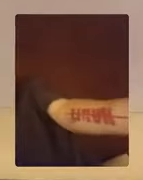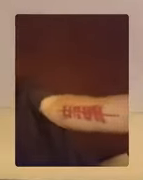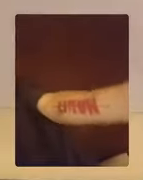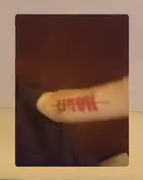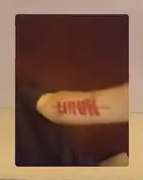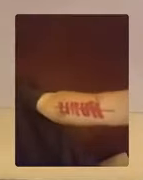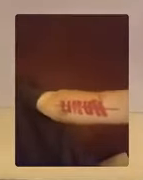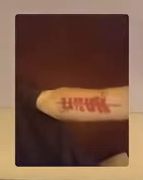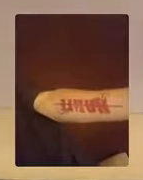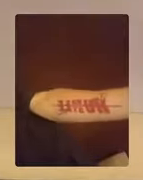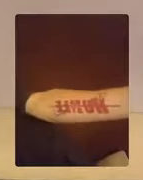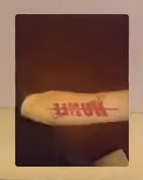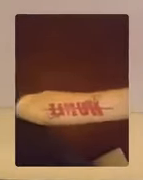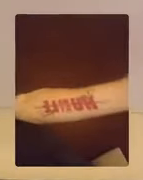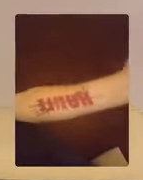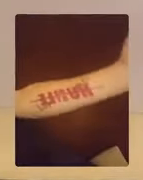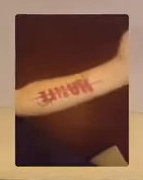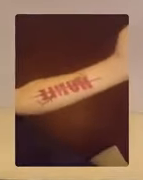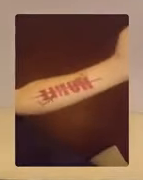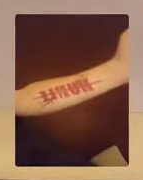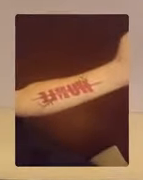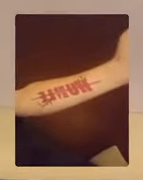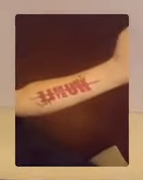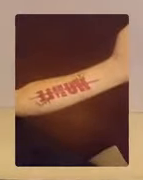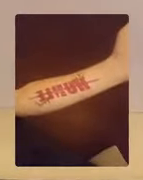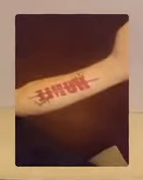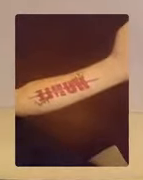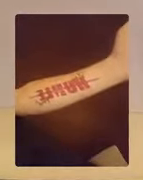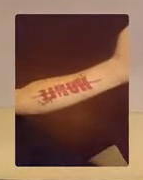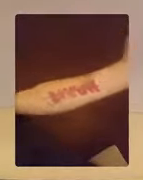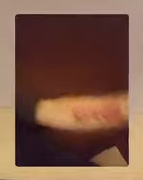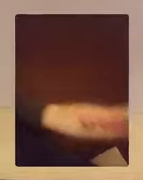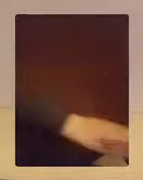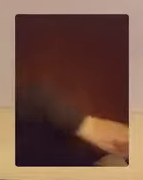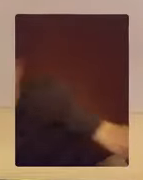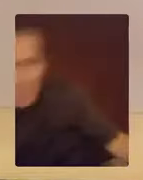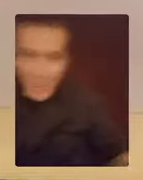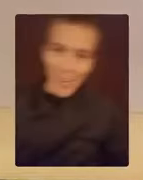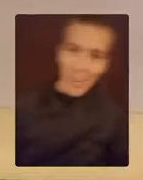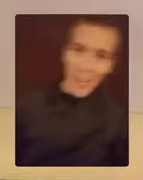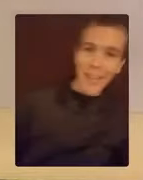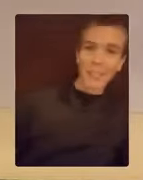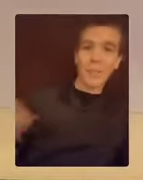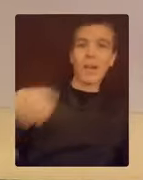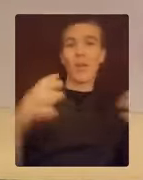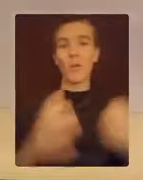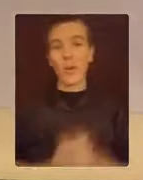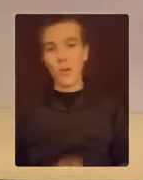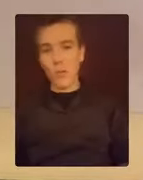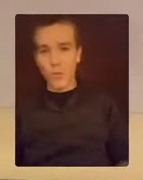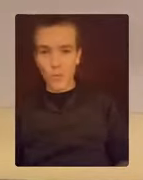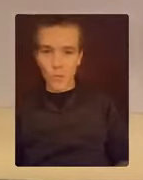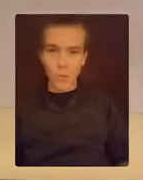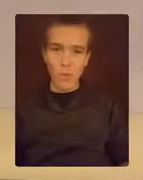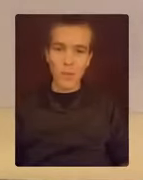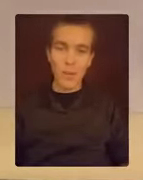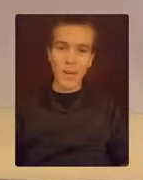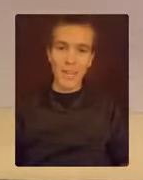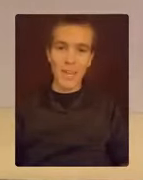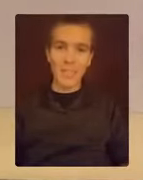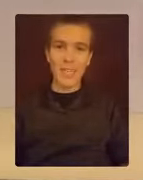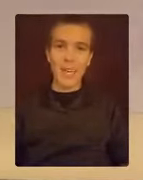tattooed on my arm. Stay humble, hustle hard. And that is my logo for